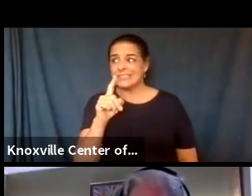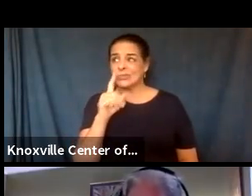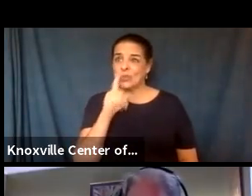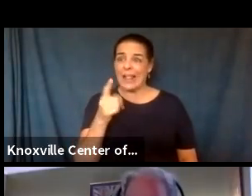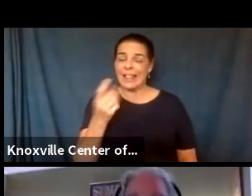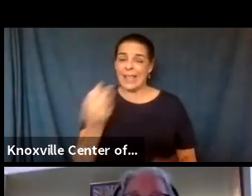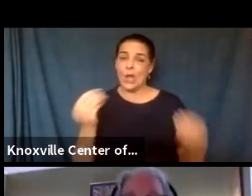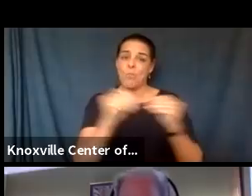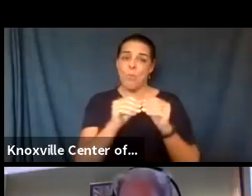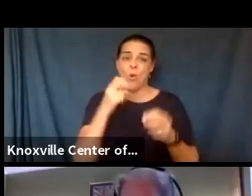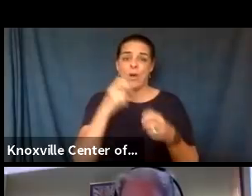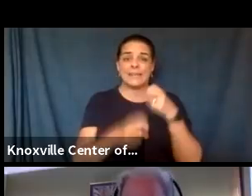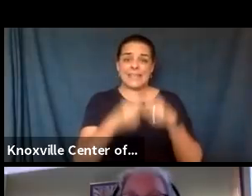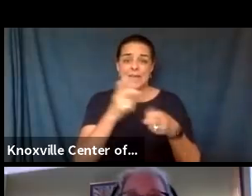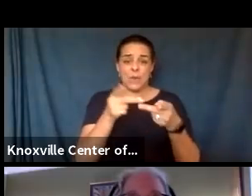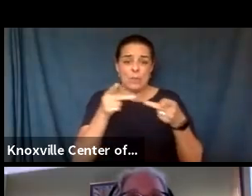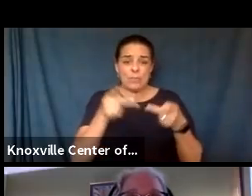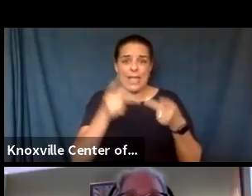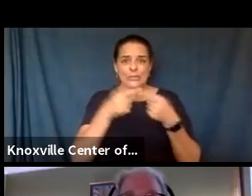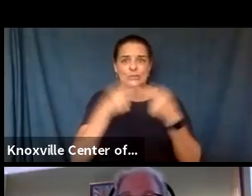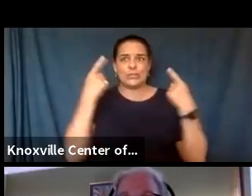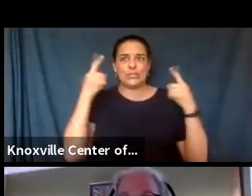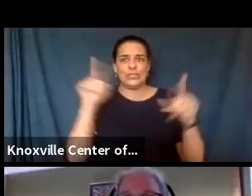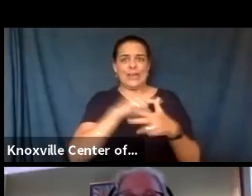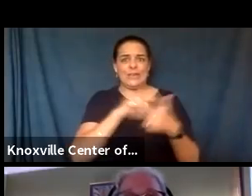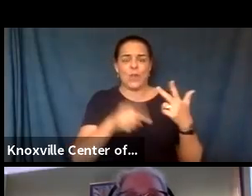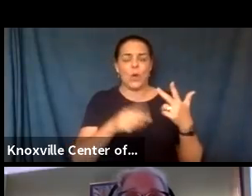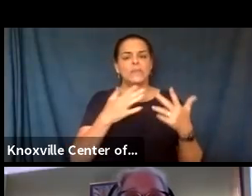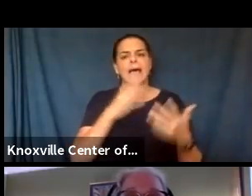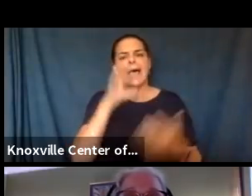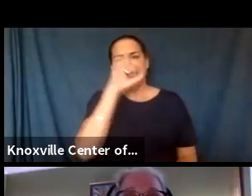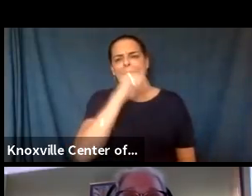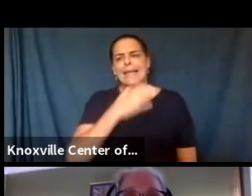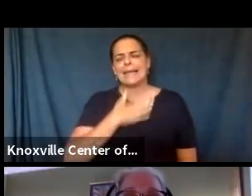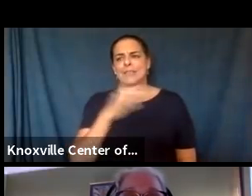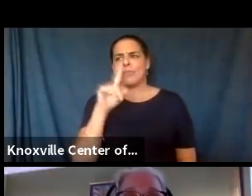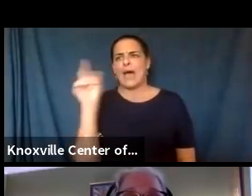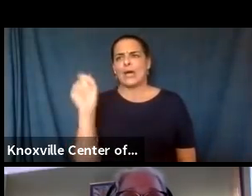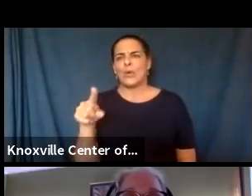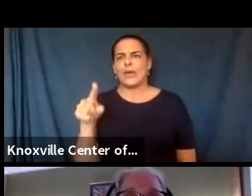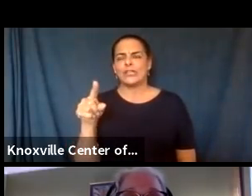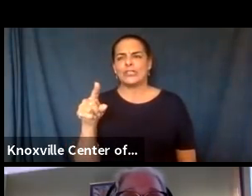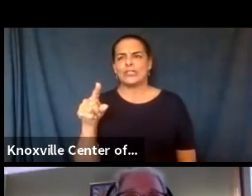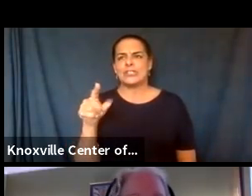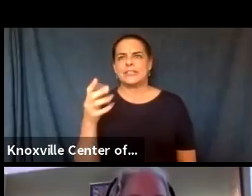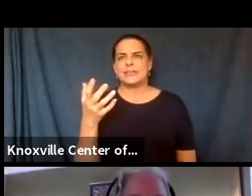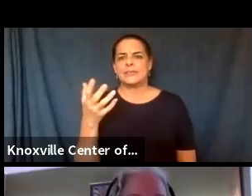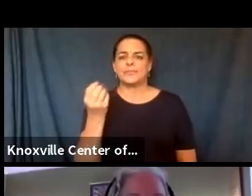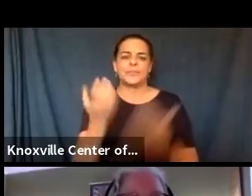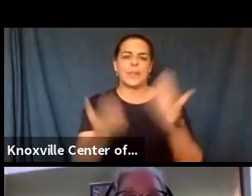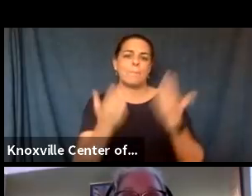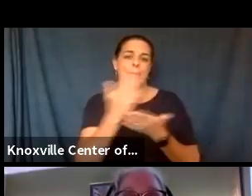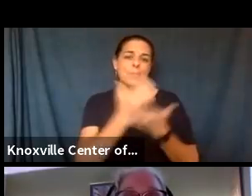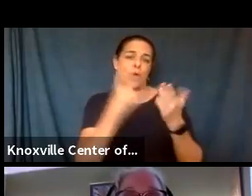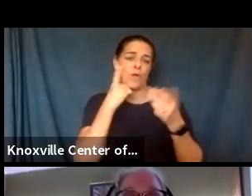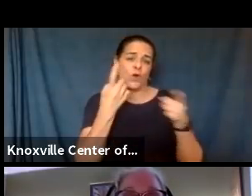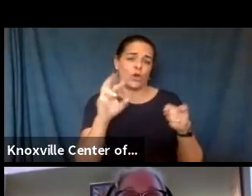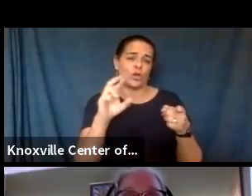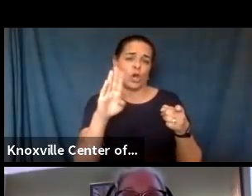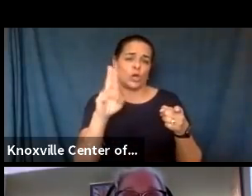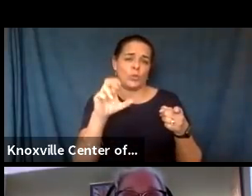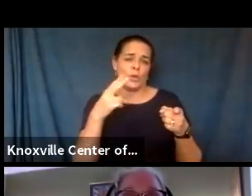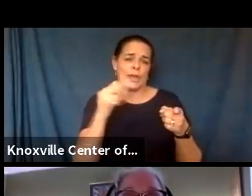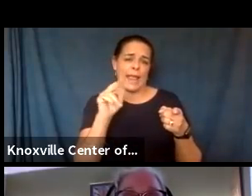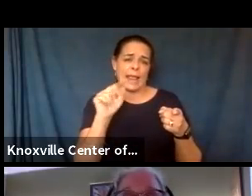place to achieve those things. I guess my question, and this may be partially for Dr. Buchanan, is that